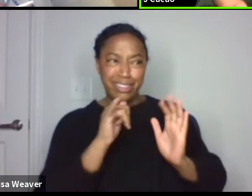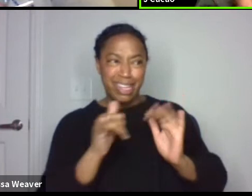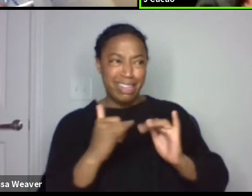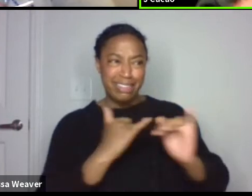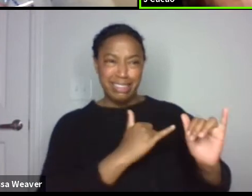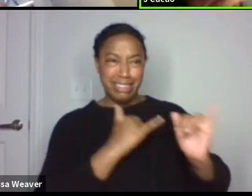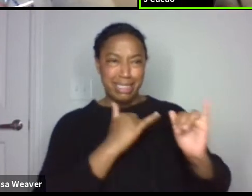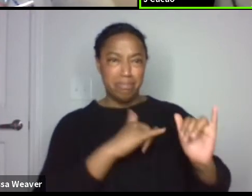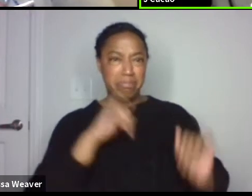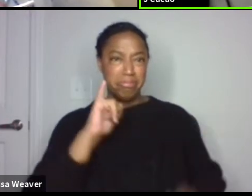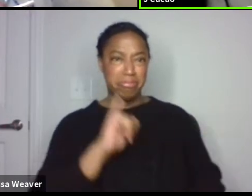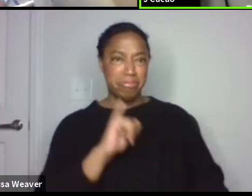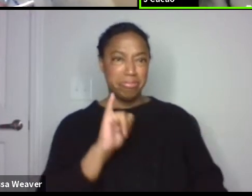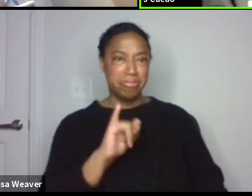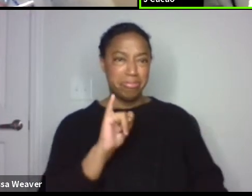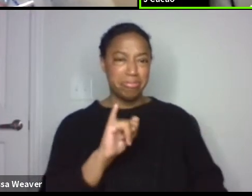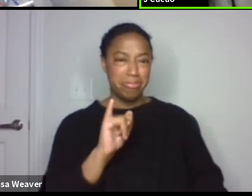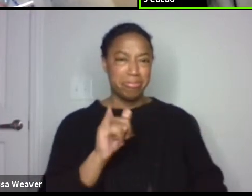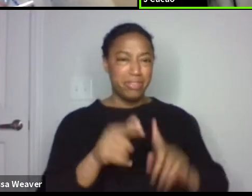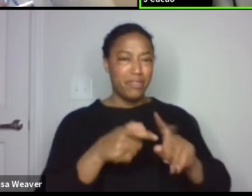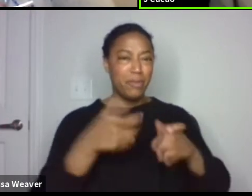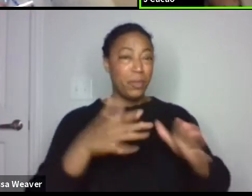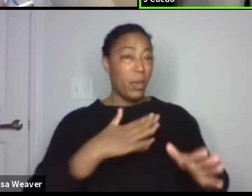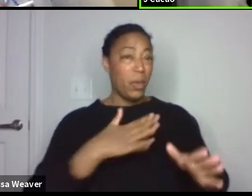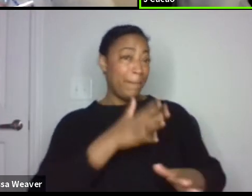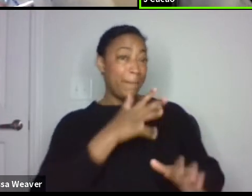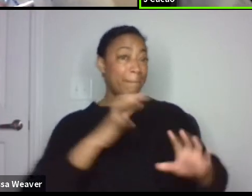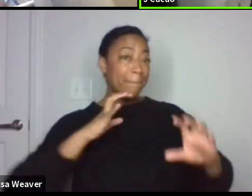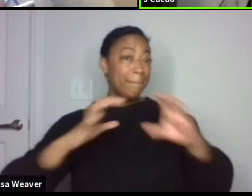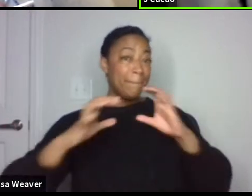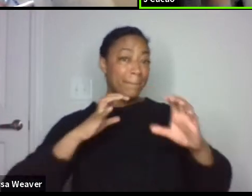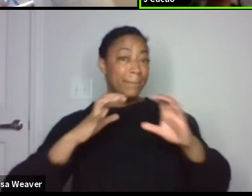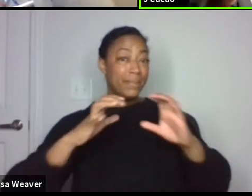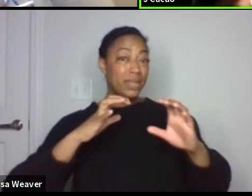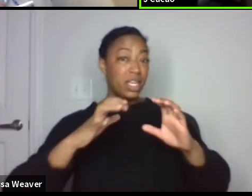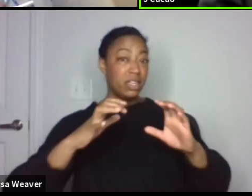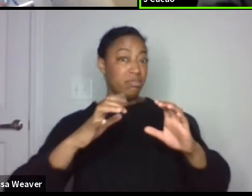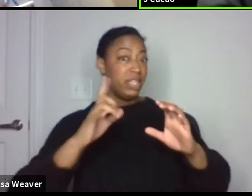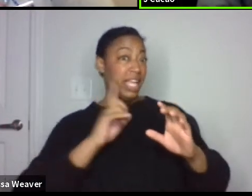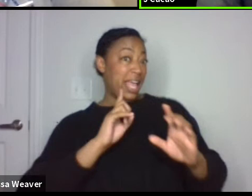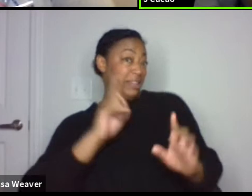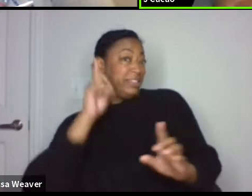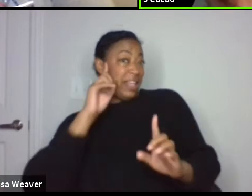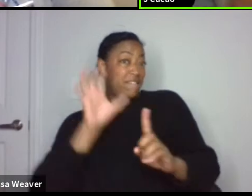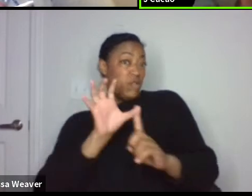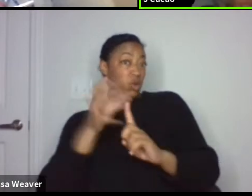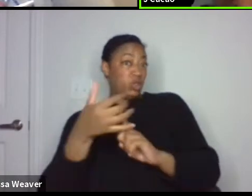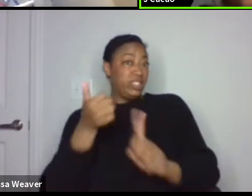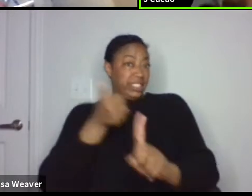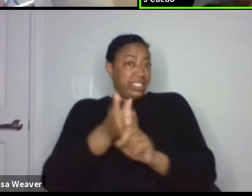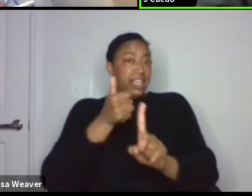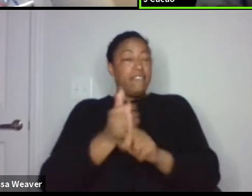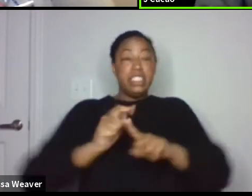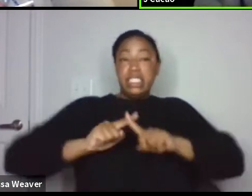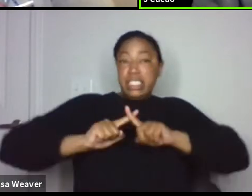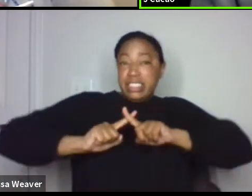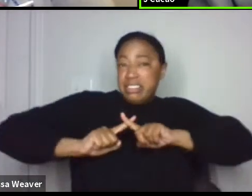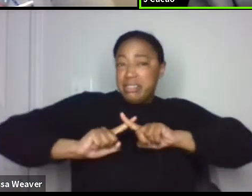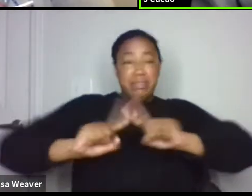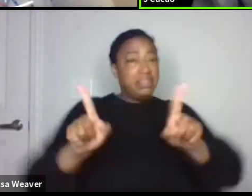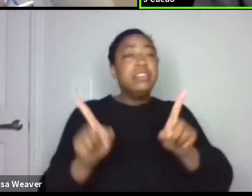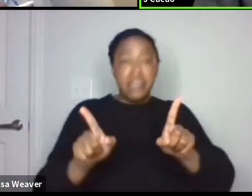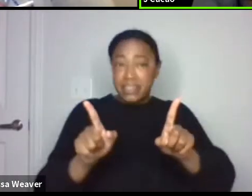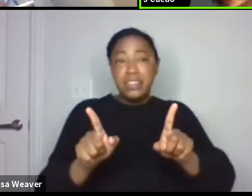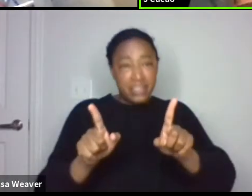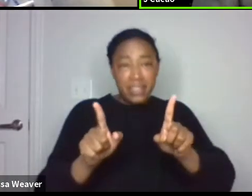You know what I'm saying? Just from the way my mom communicated, just to the deaf culture, period. You know what I mean? There's just a different particular way that of